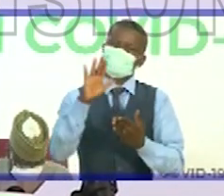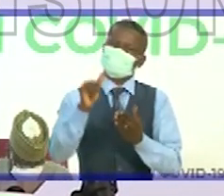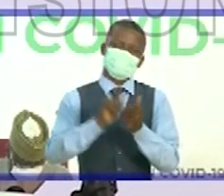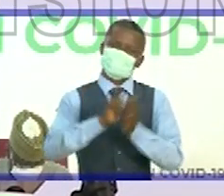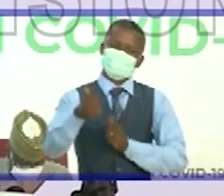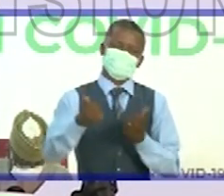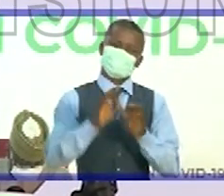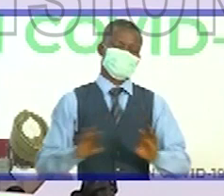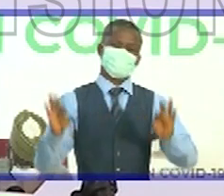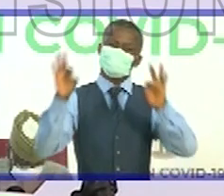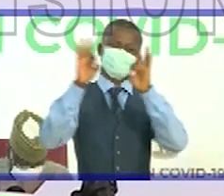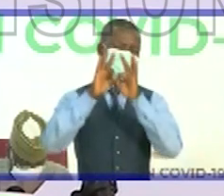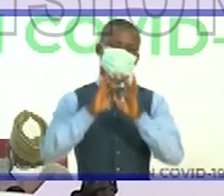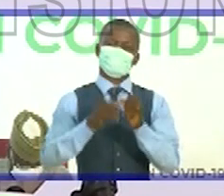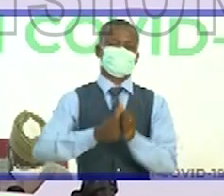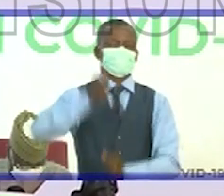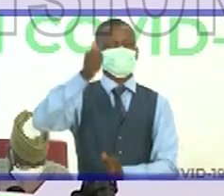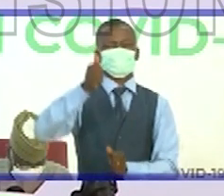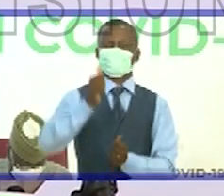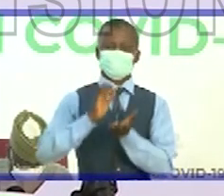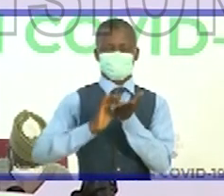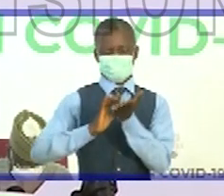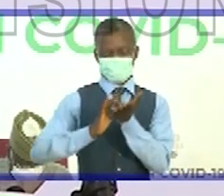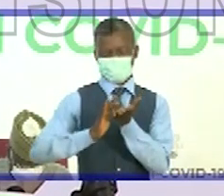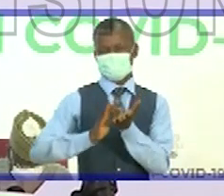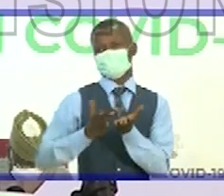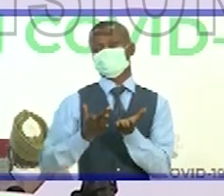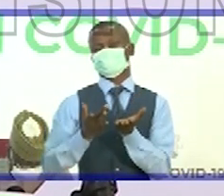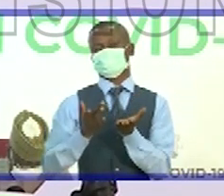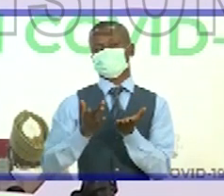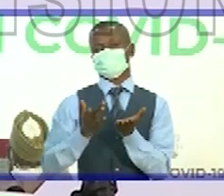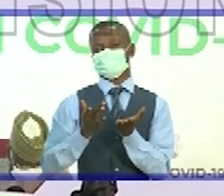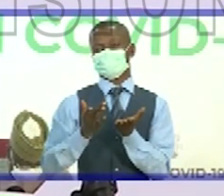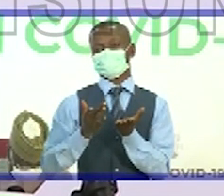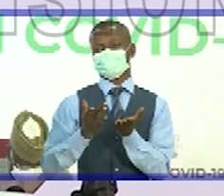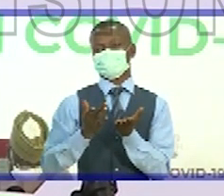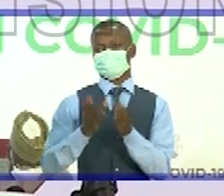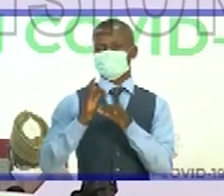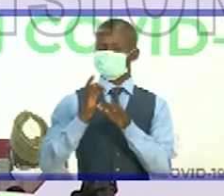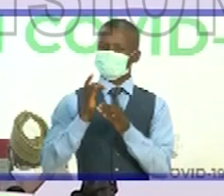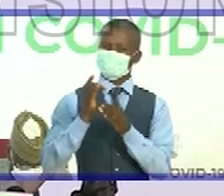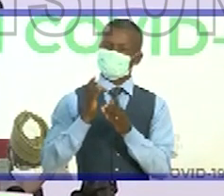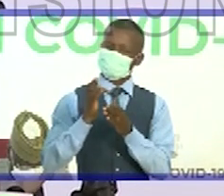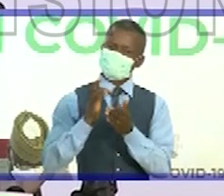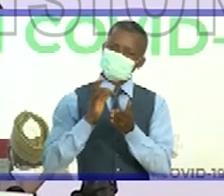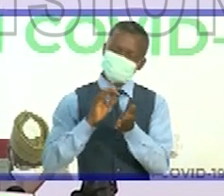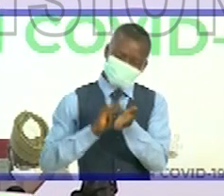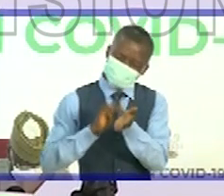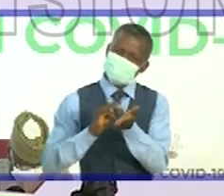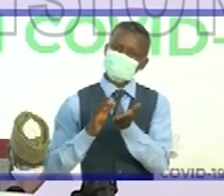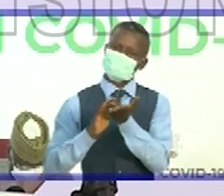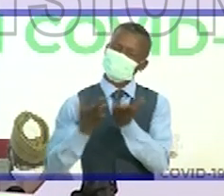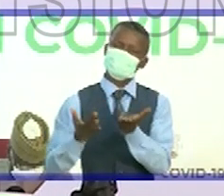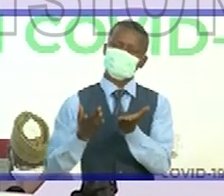the most important medical intervention, any medical tool known in